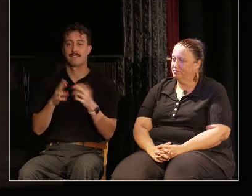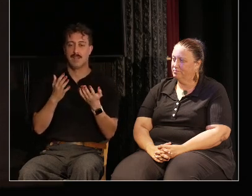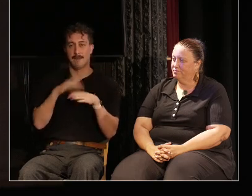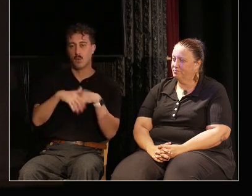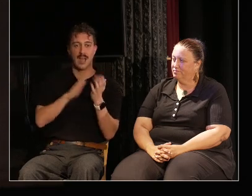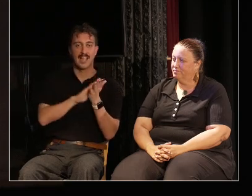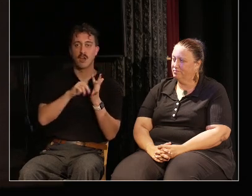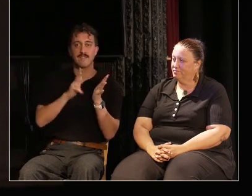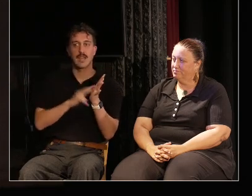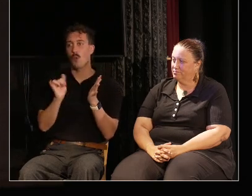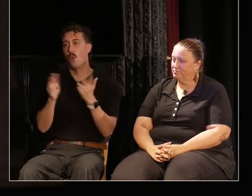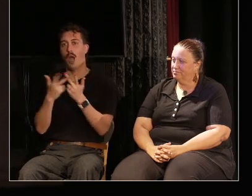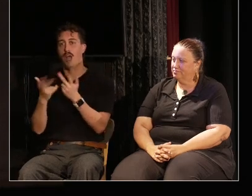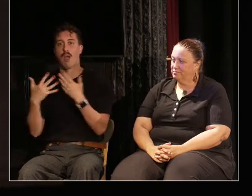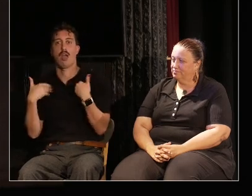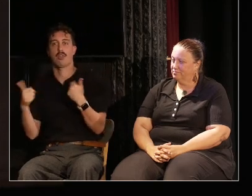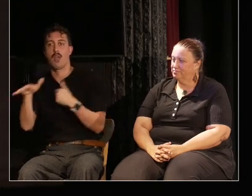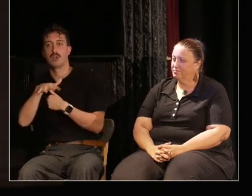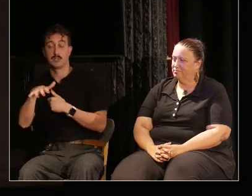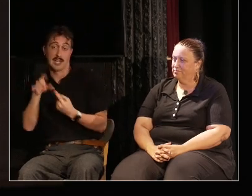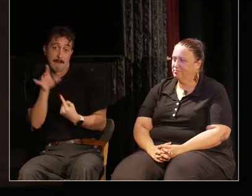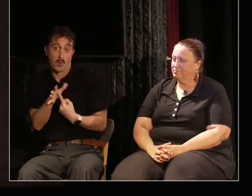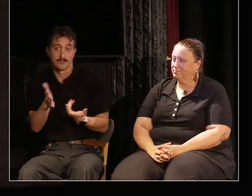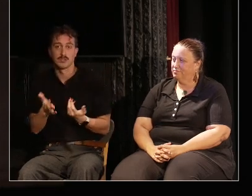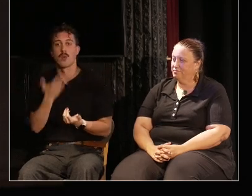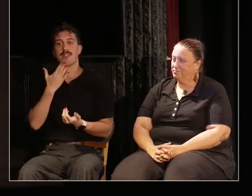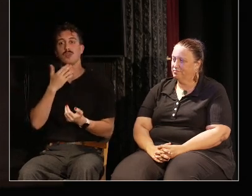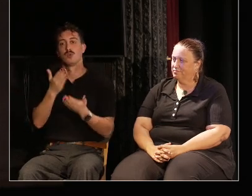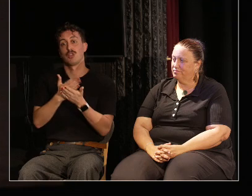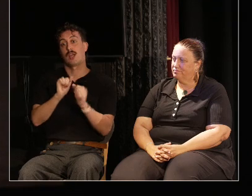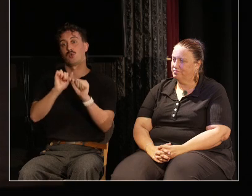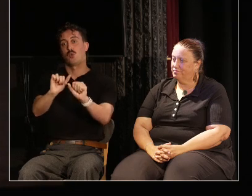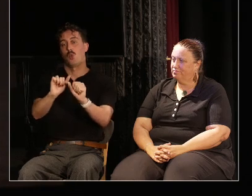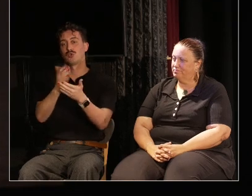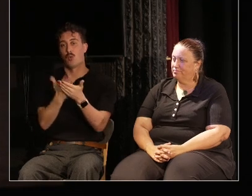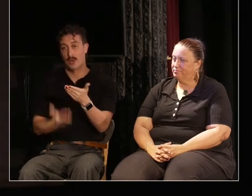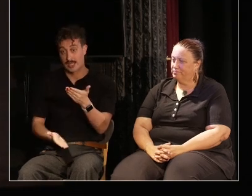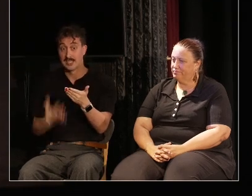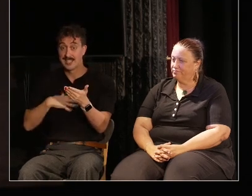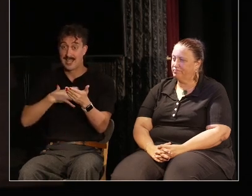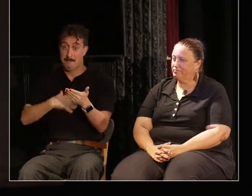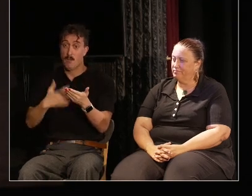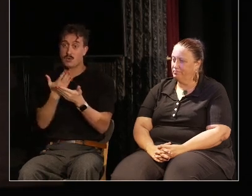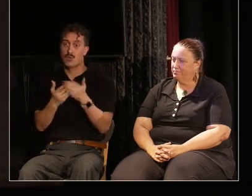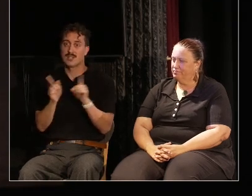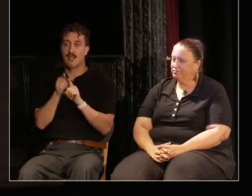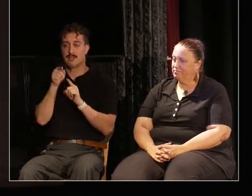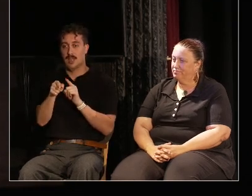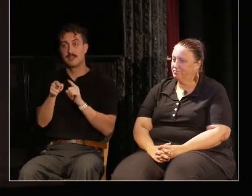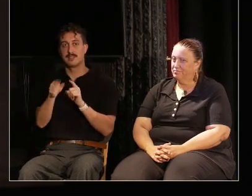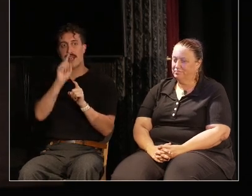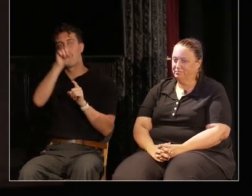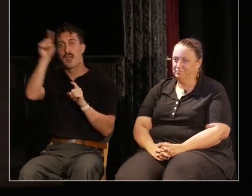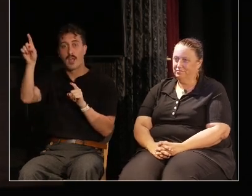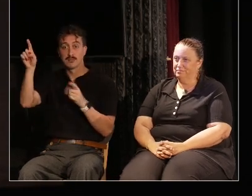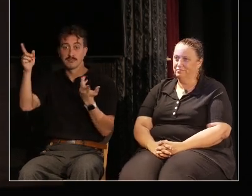So it's really important. But thank you for sharing your story. I think we do need to have more stories out there, including the stories of success